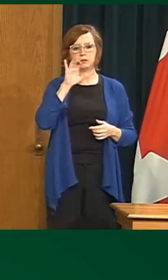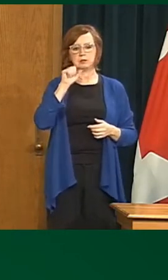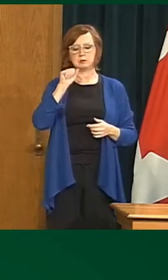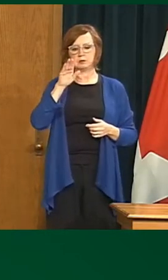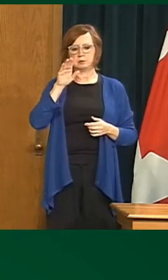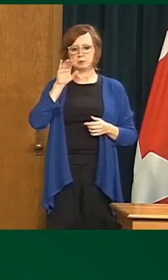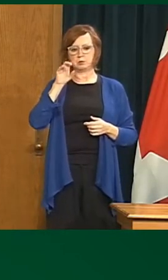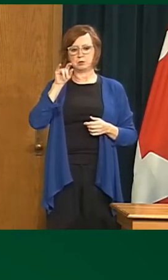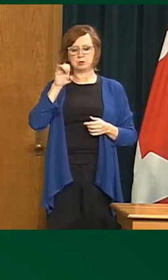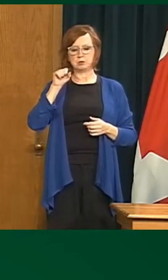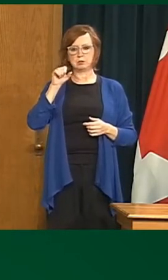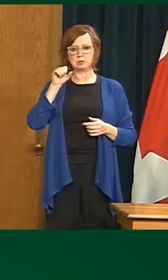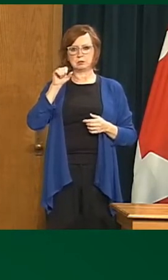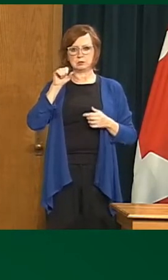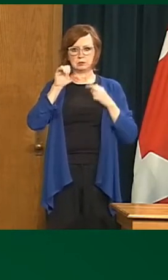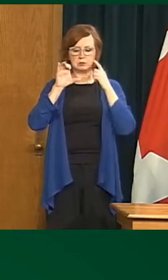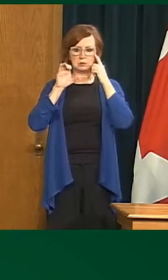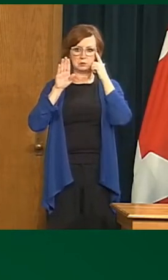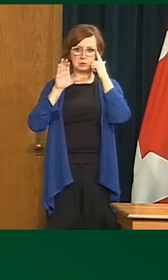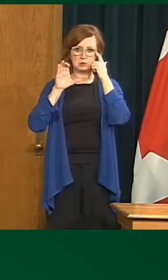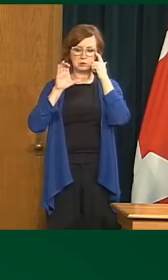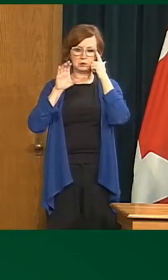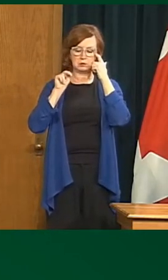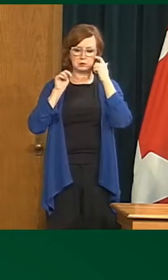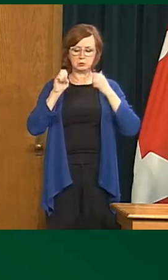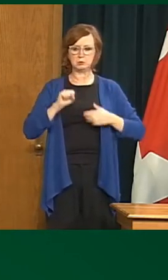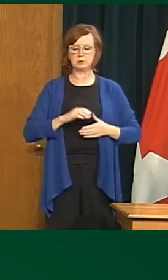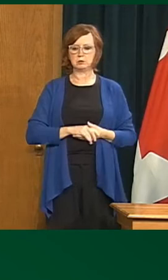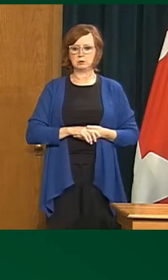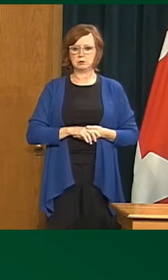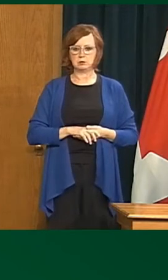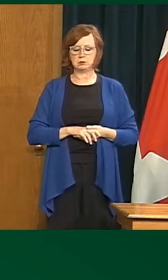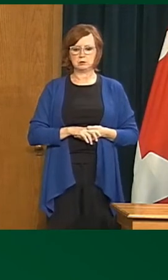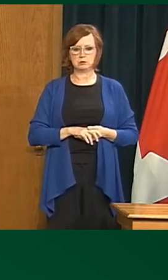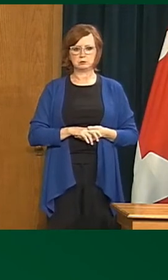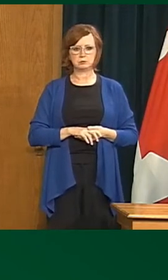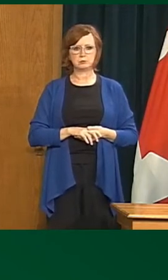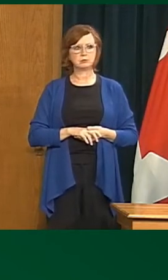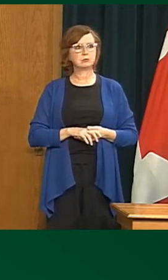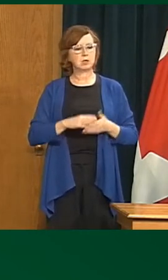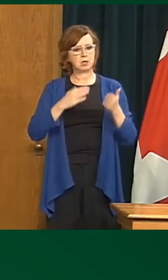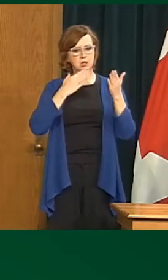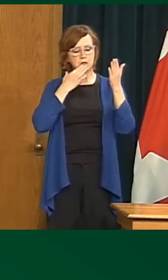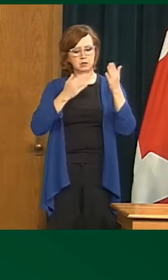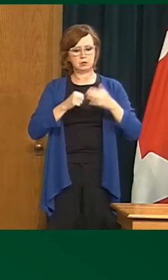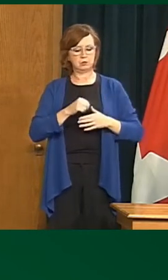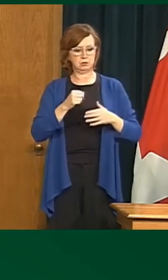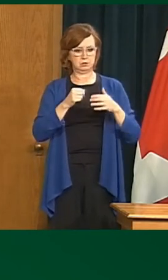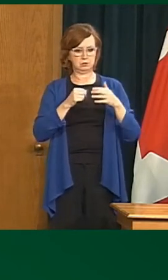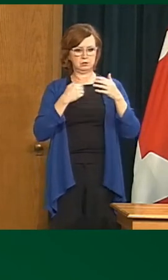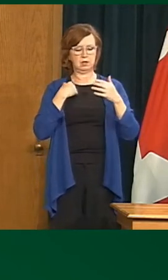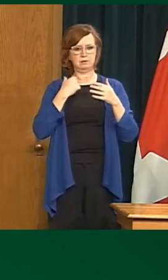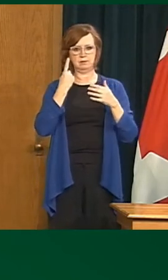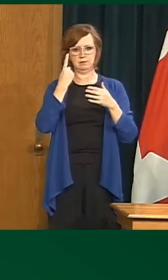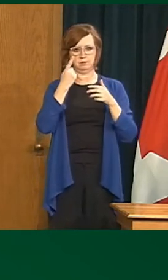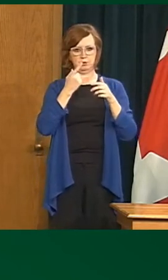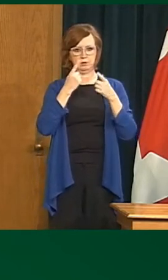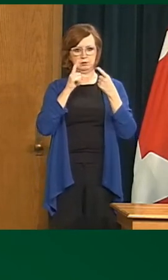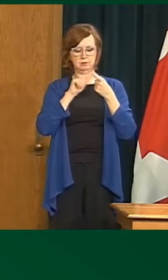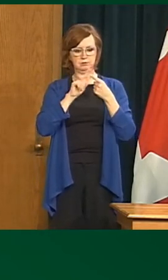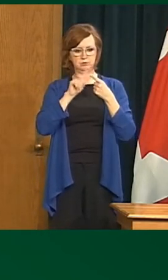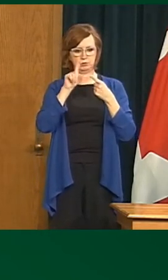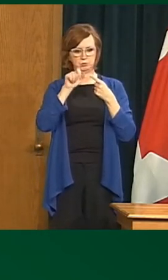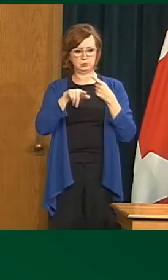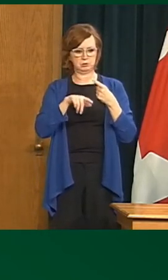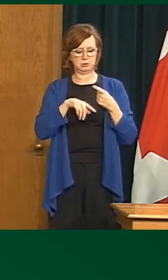CBC. Thank you. My first question is regarding the north. Is the Saskatchewan government actively considering